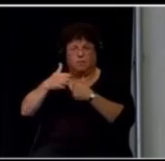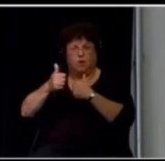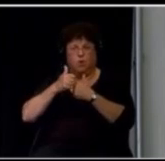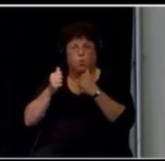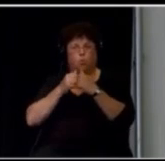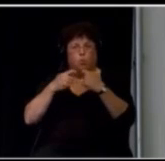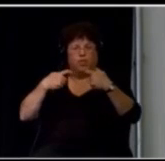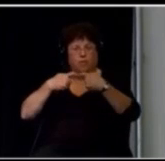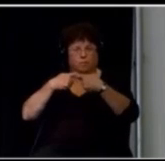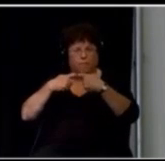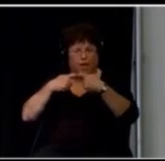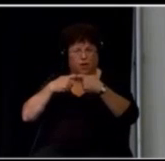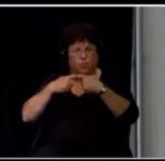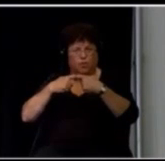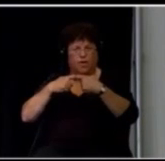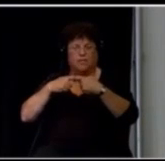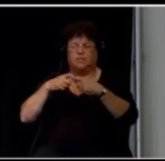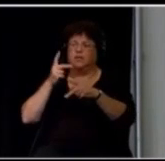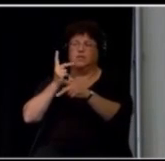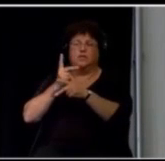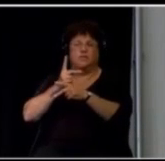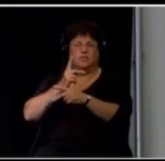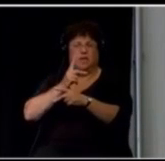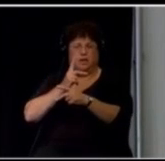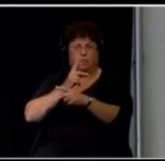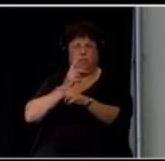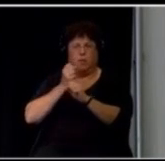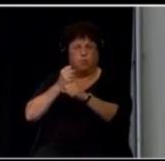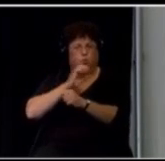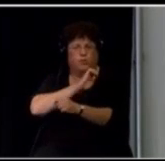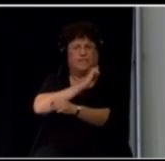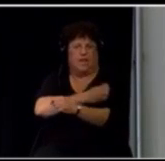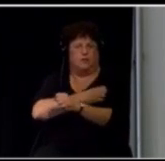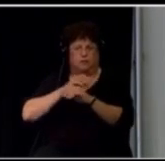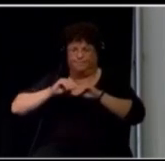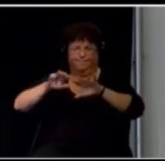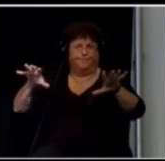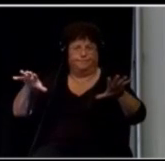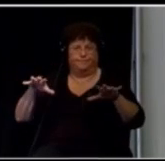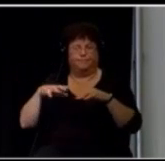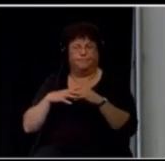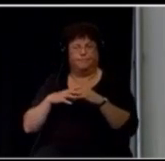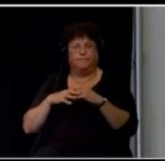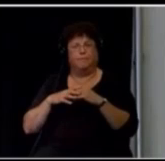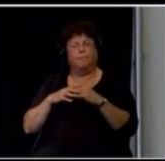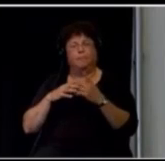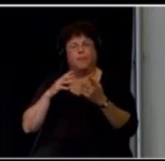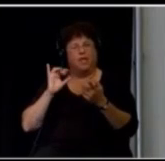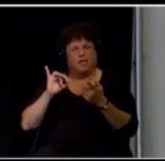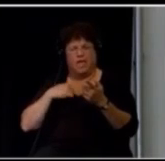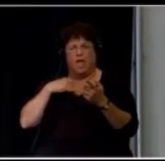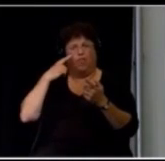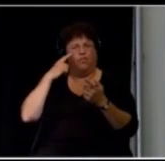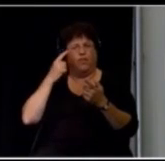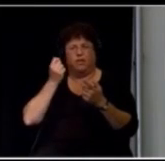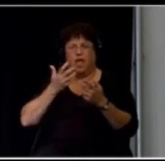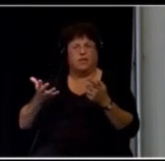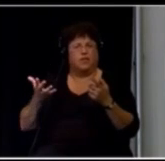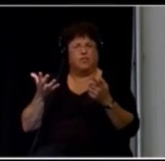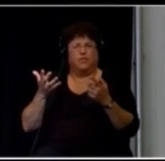accelerate the advent of sustainable energy production. So yeah, I think anything